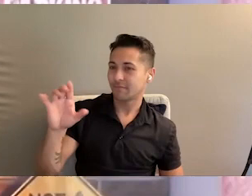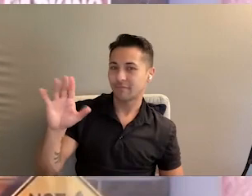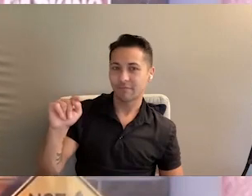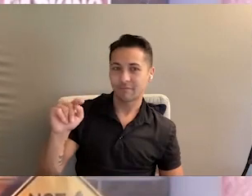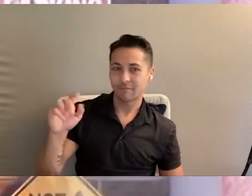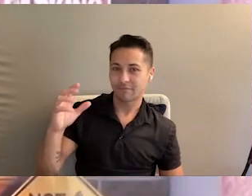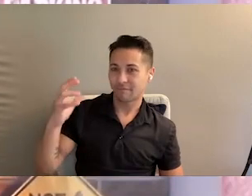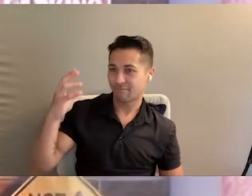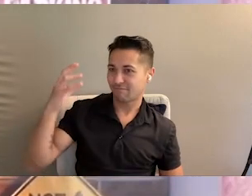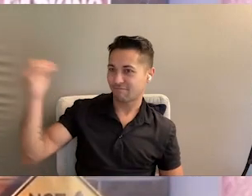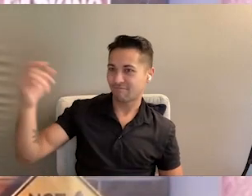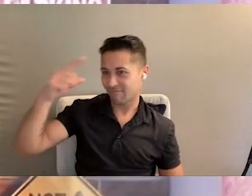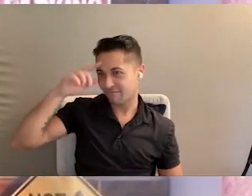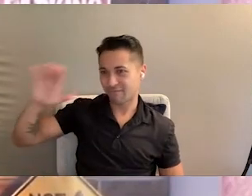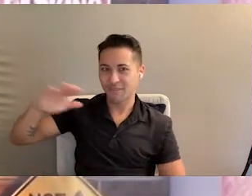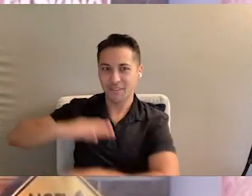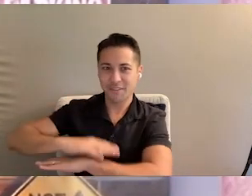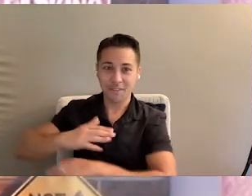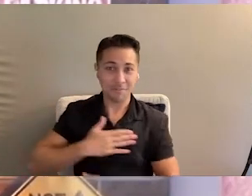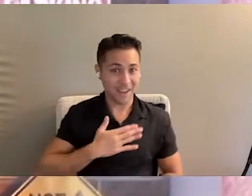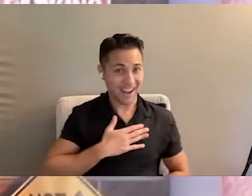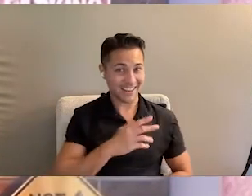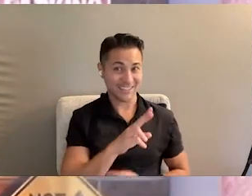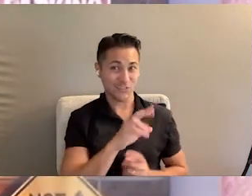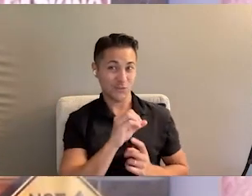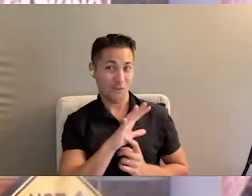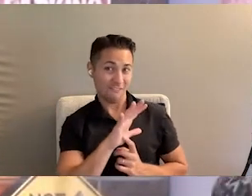Violet made a plug for her booth, so I'm making a plug for mine.